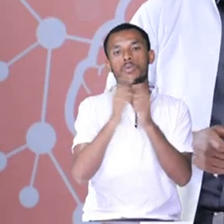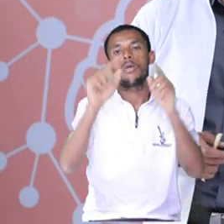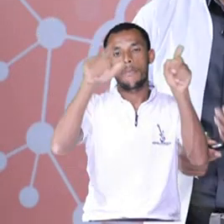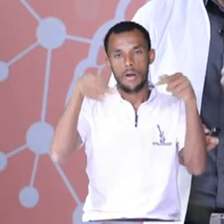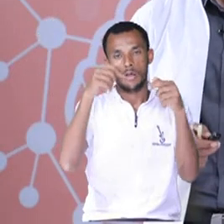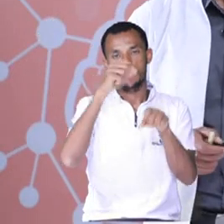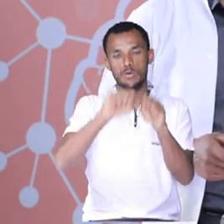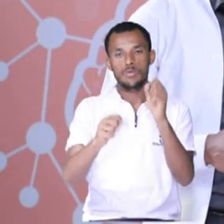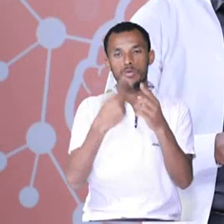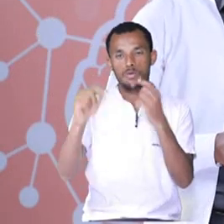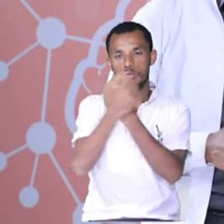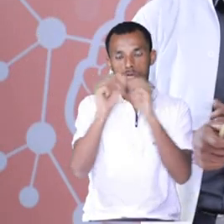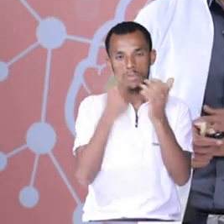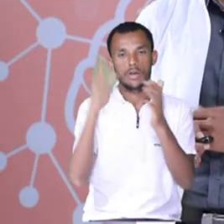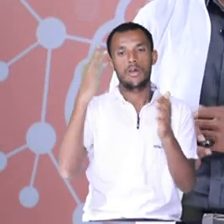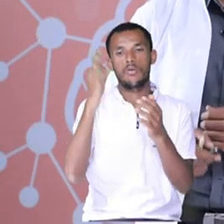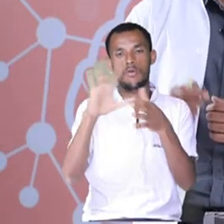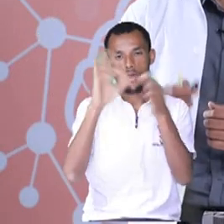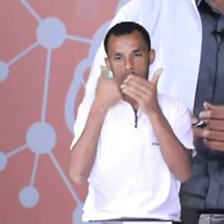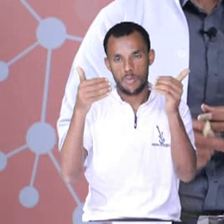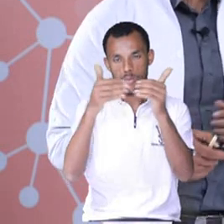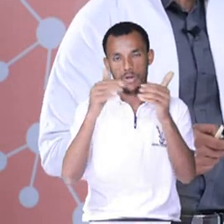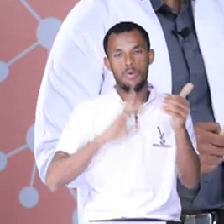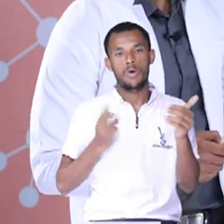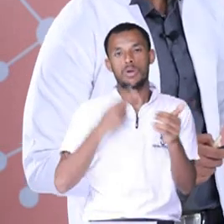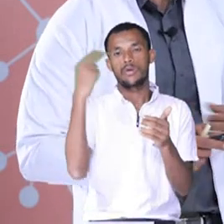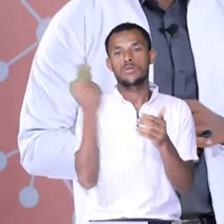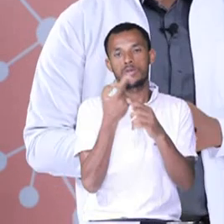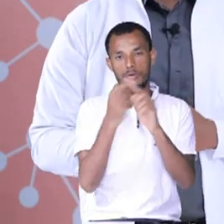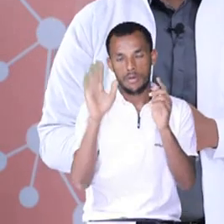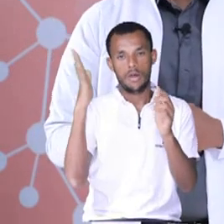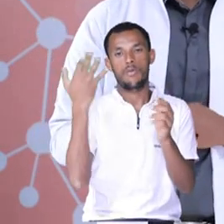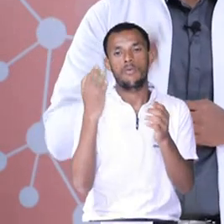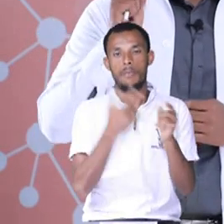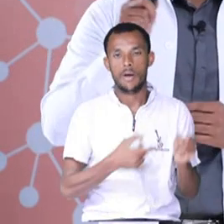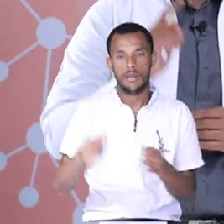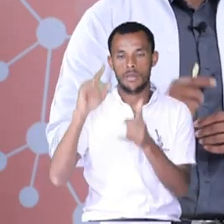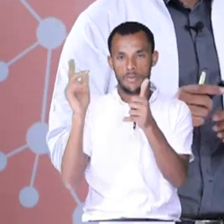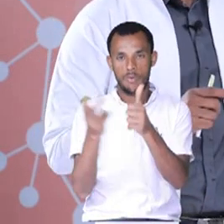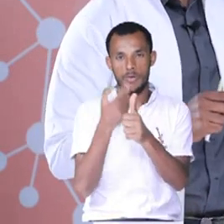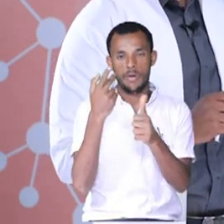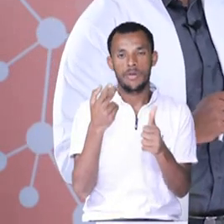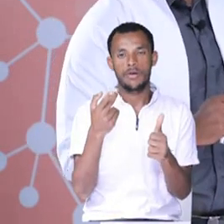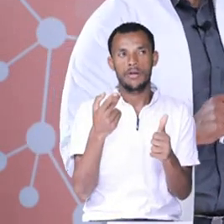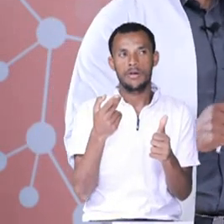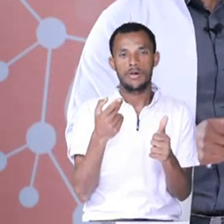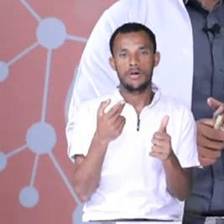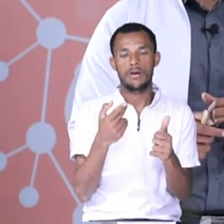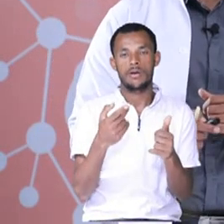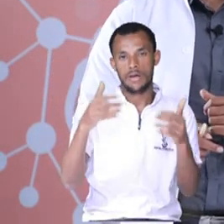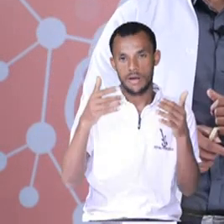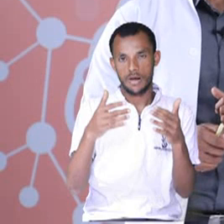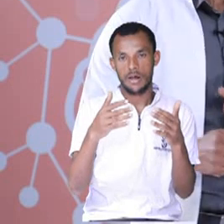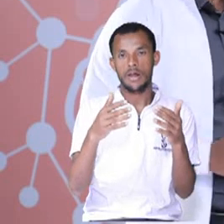brackets. So to solve this kind of equations, we use different kinds of mechanism. The first thing is